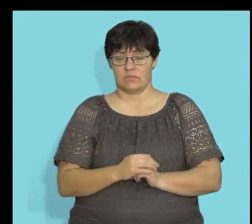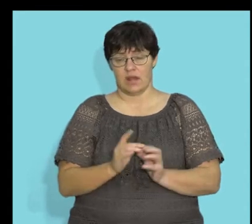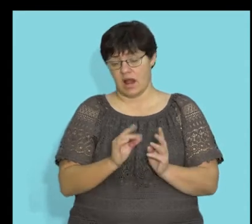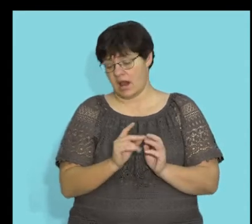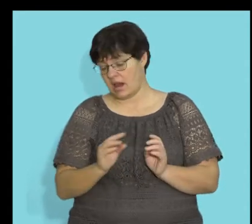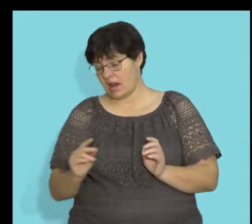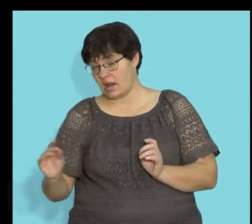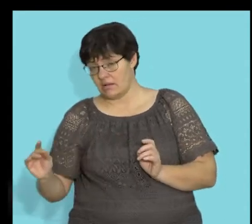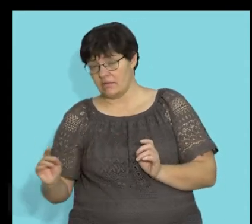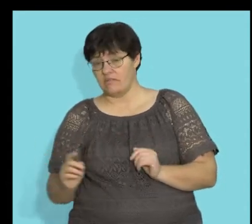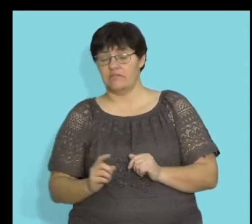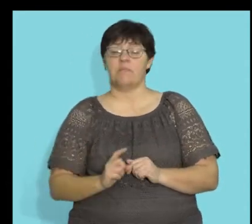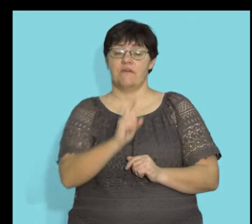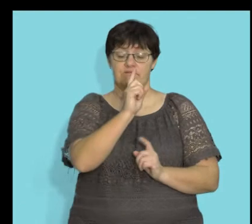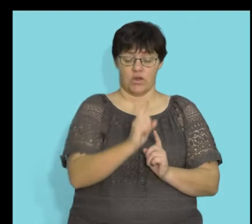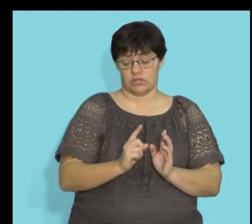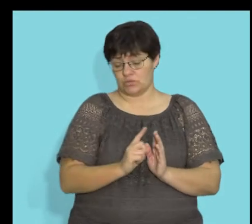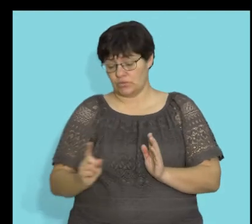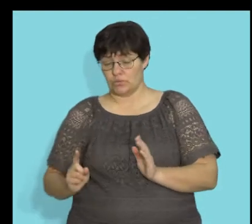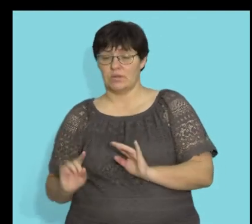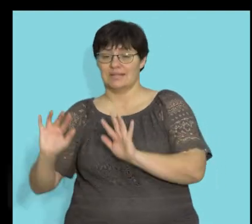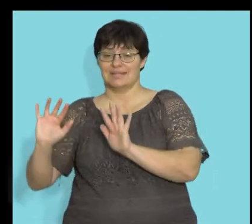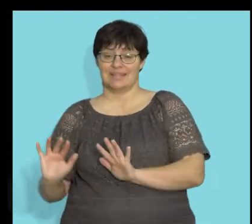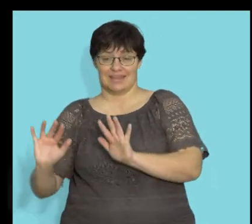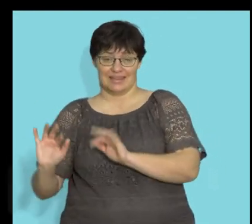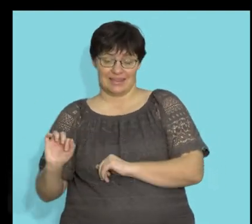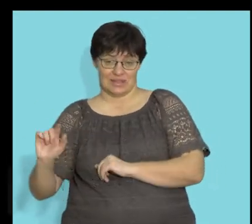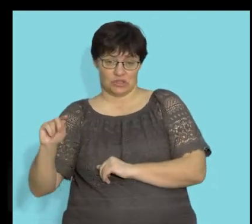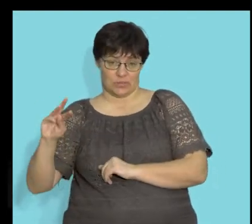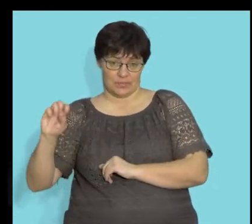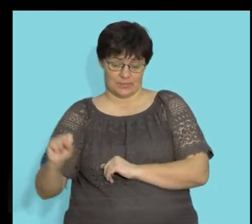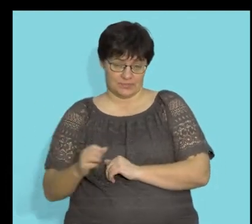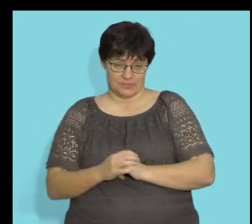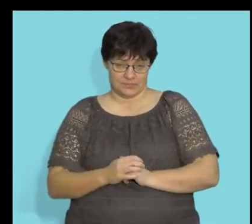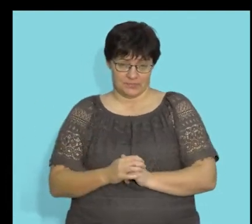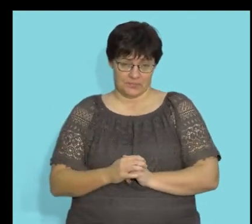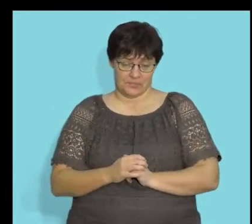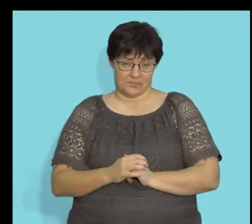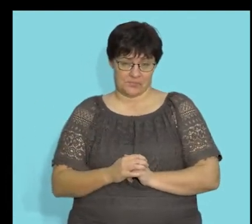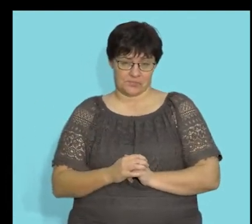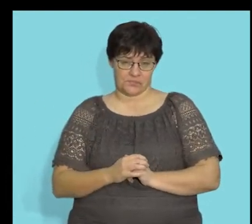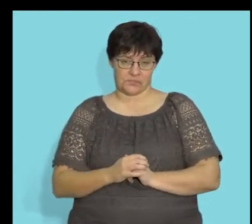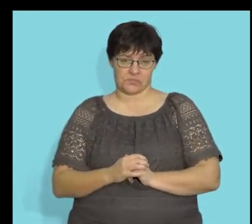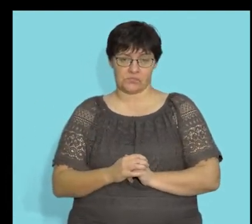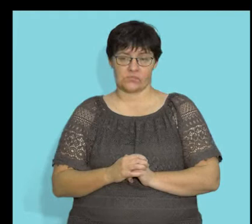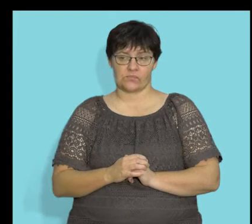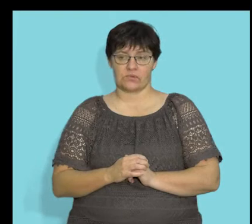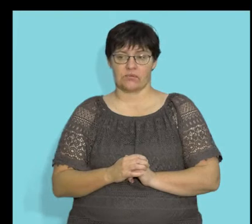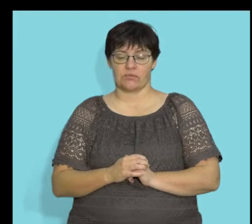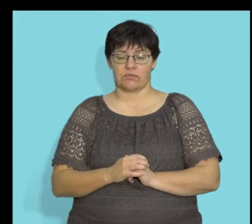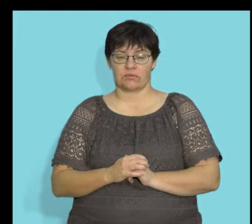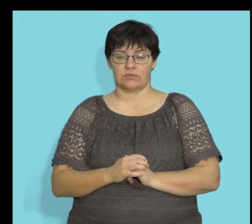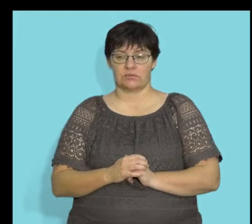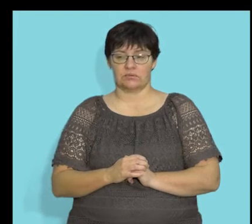the terms from the first term up to the 10th term. So this sum will